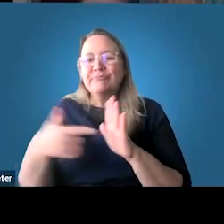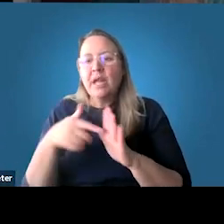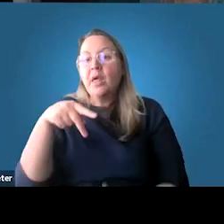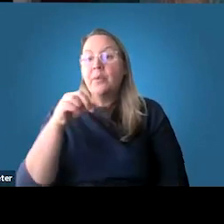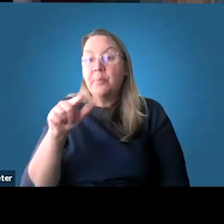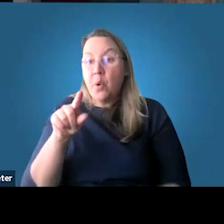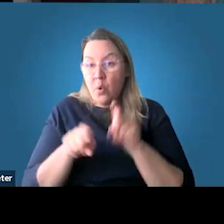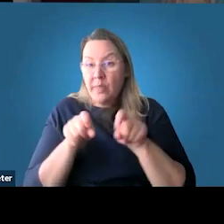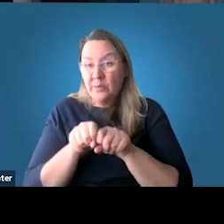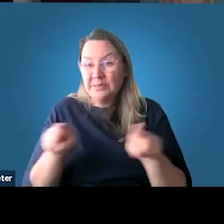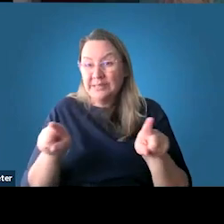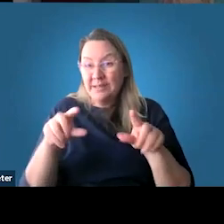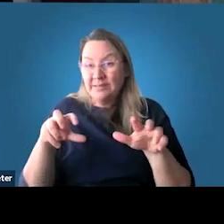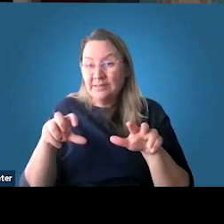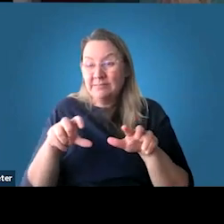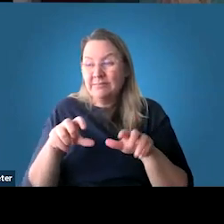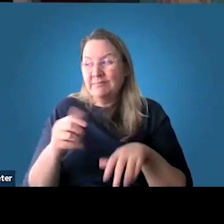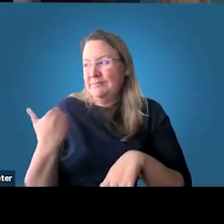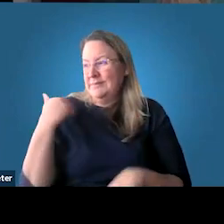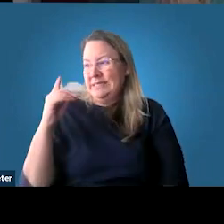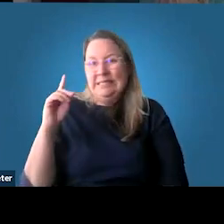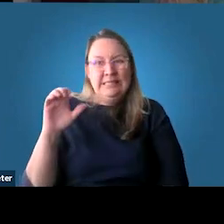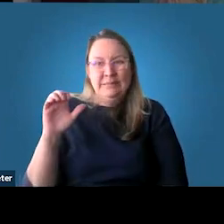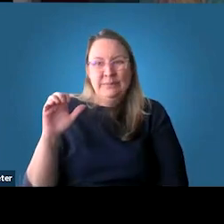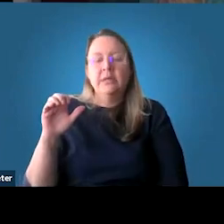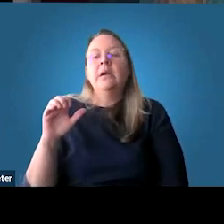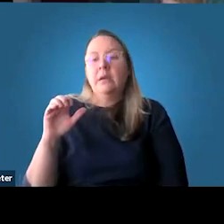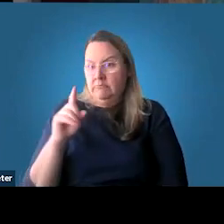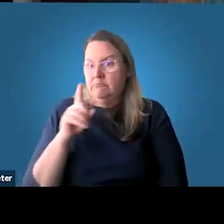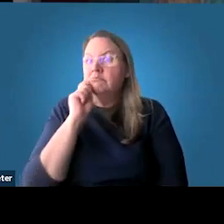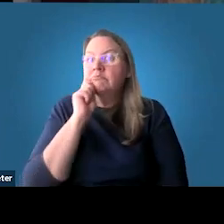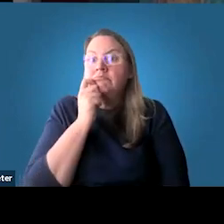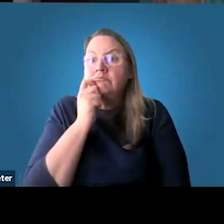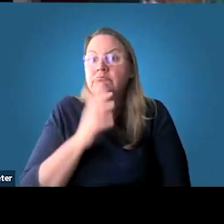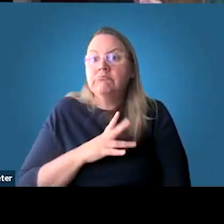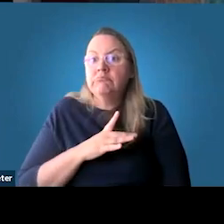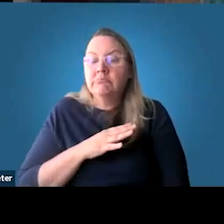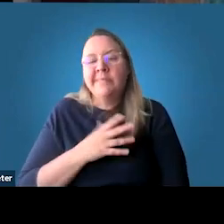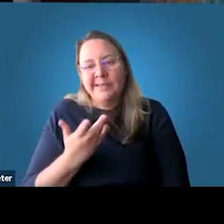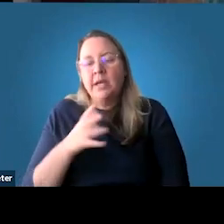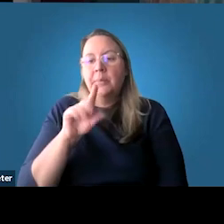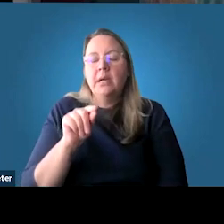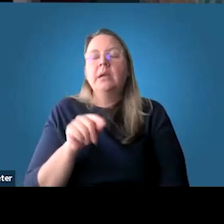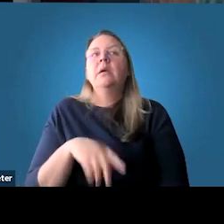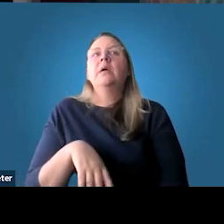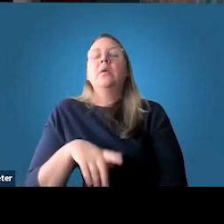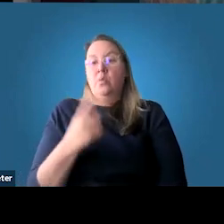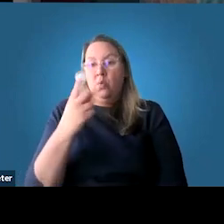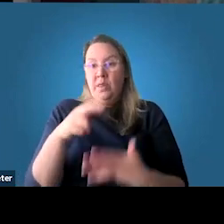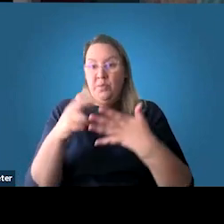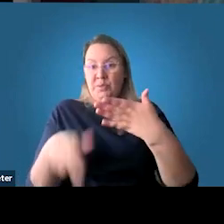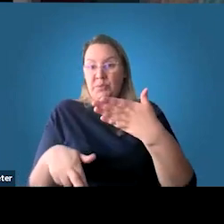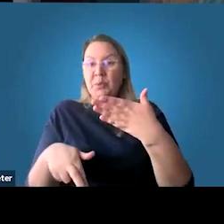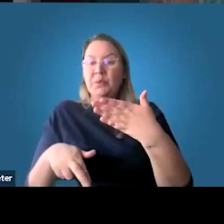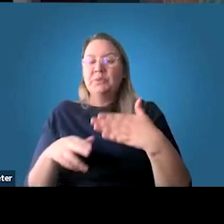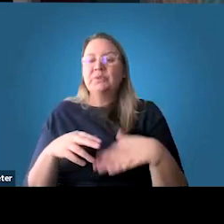in December of last year was really cool for a number of reasons. But one of the results that I